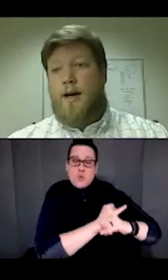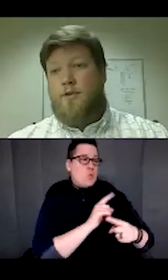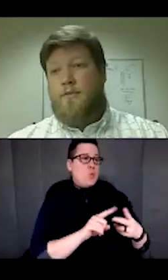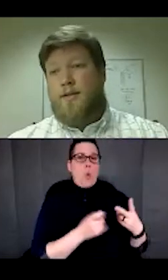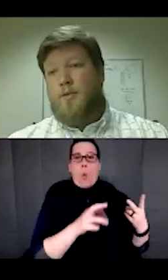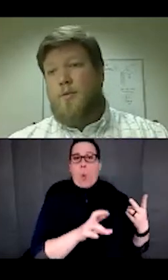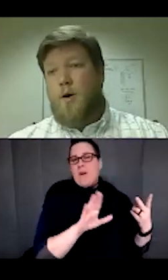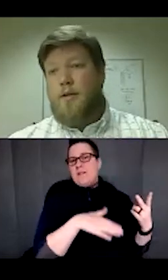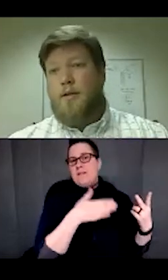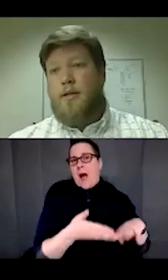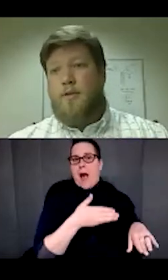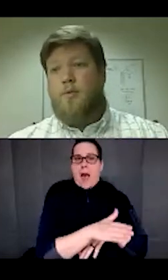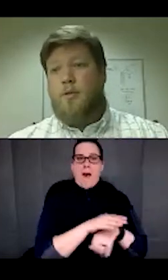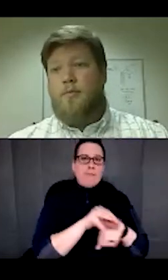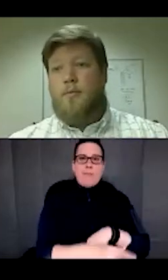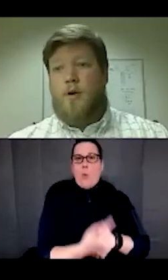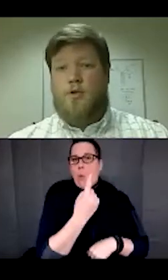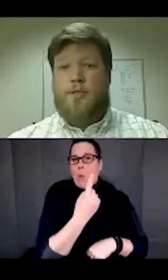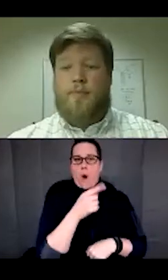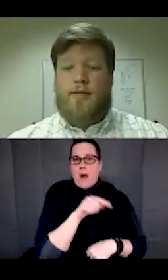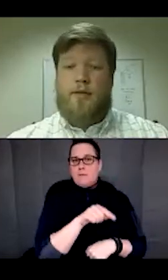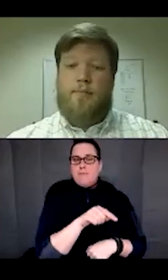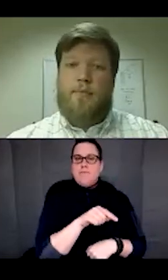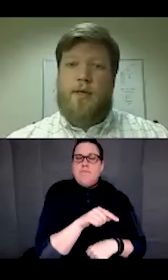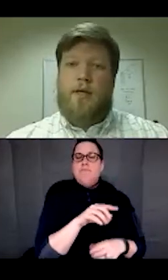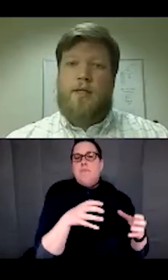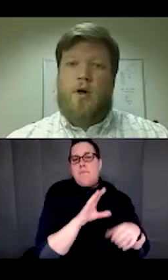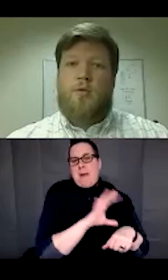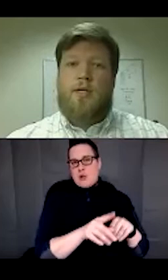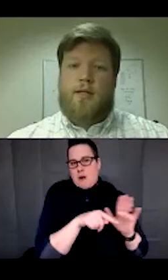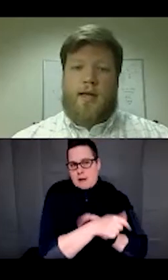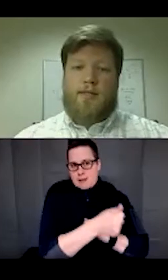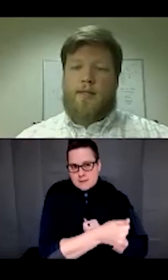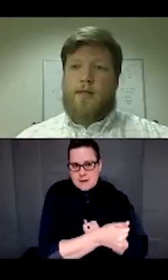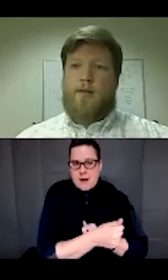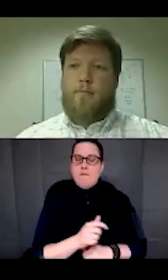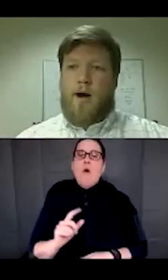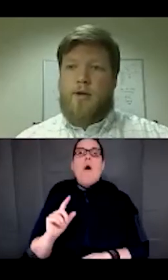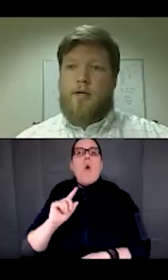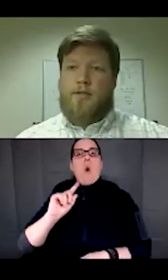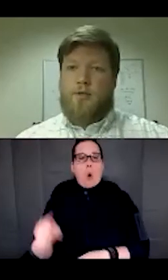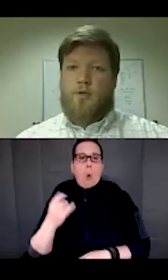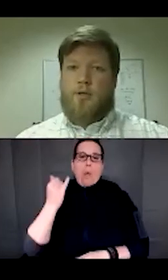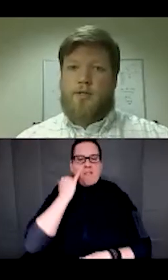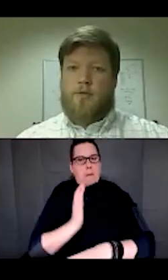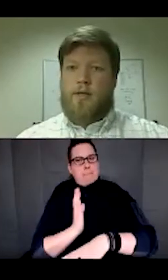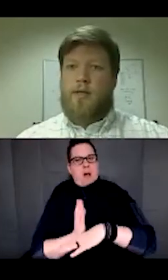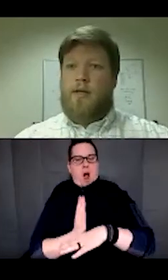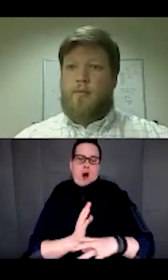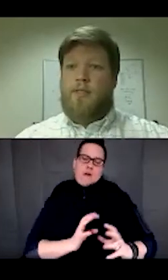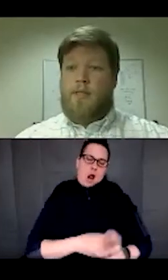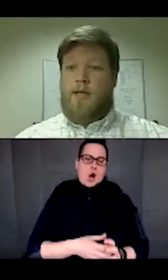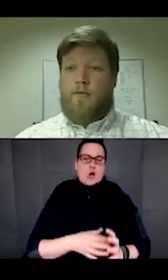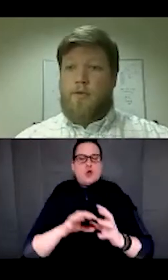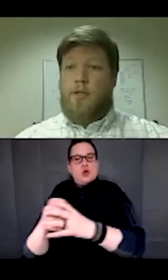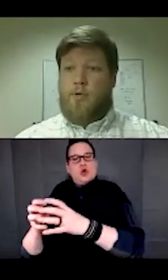die after infecting only one individual altruistic bacterium. It's only in cases of moderate social clustering that